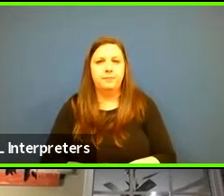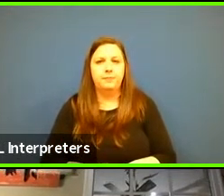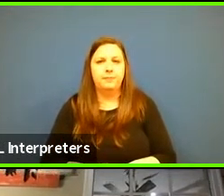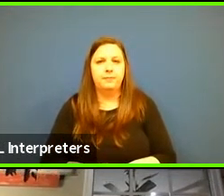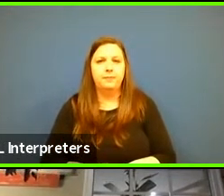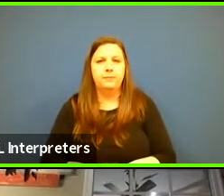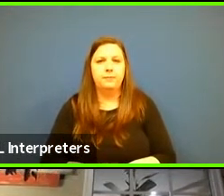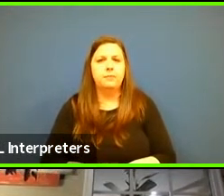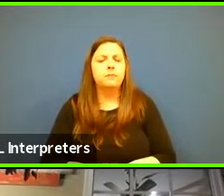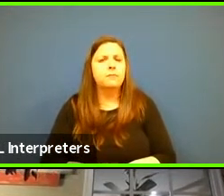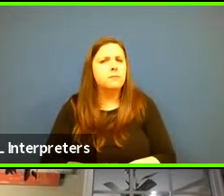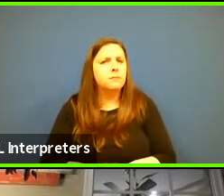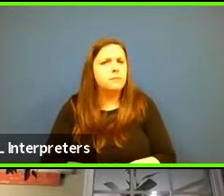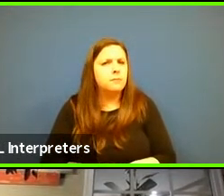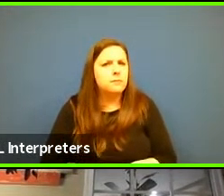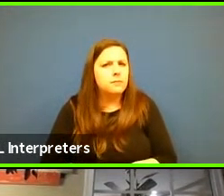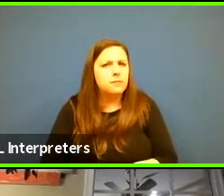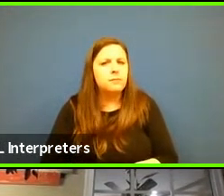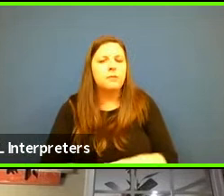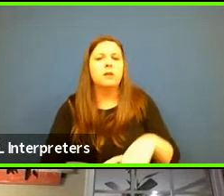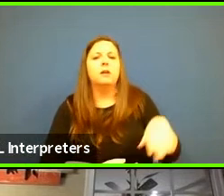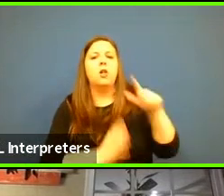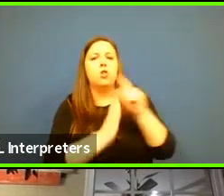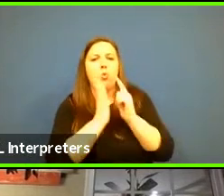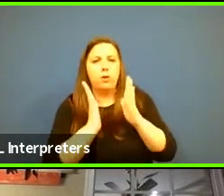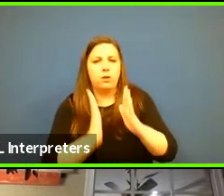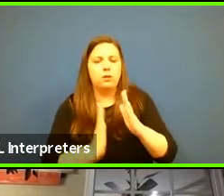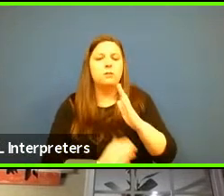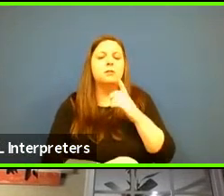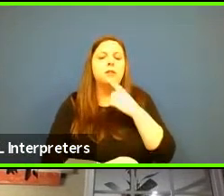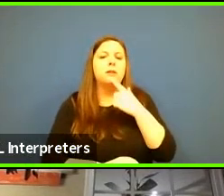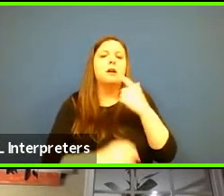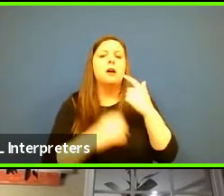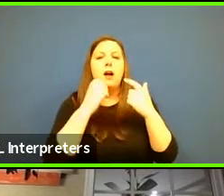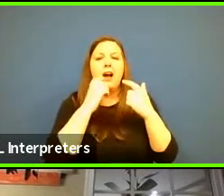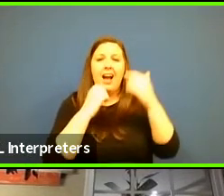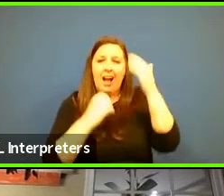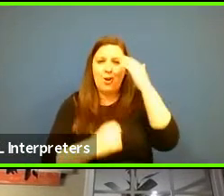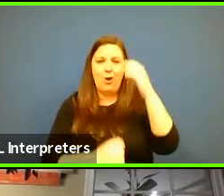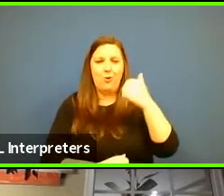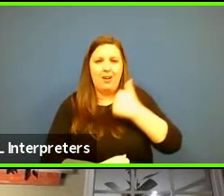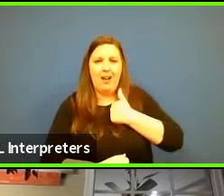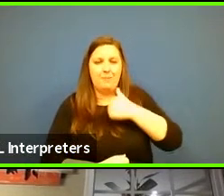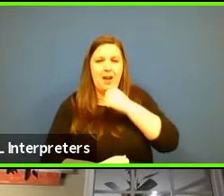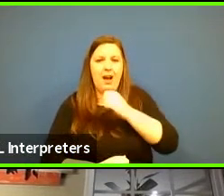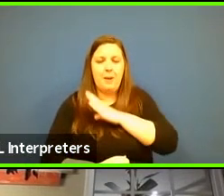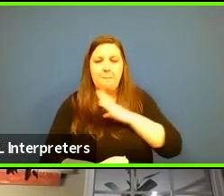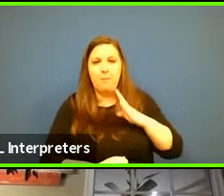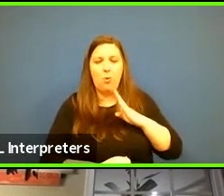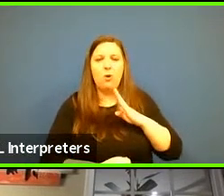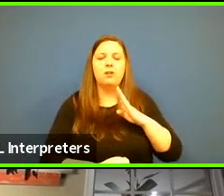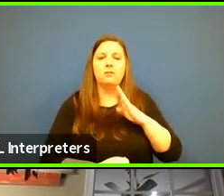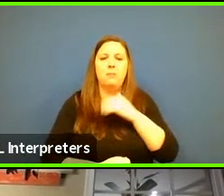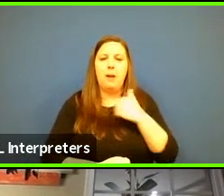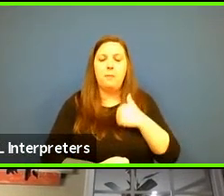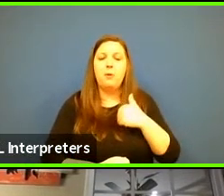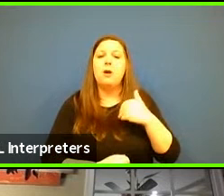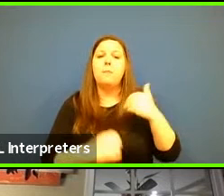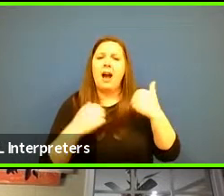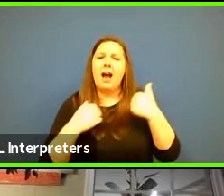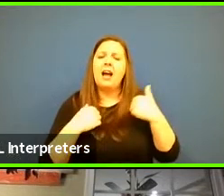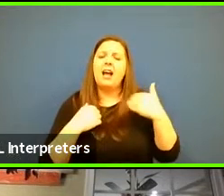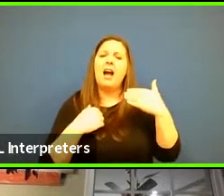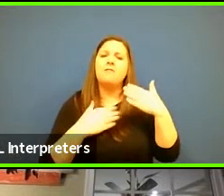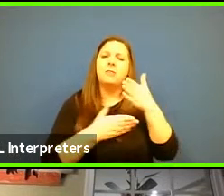I know I'm not a board member, but I do have a couple of smaller government clients that are doing this mixed model. It